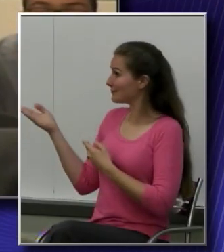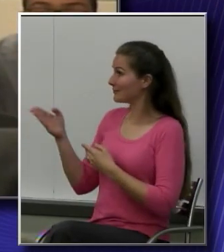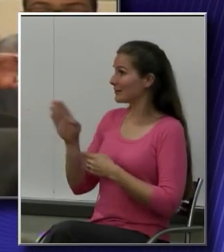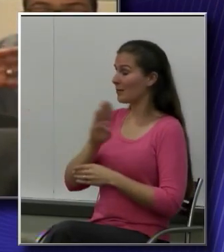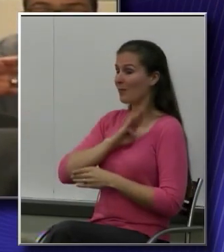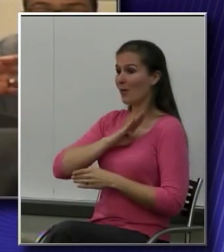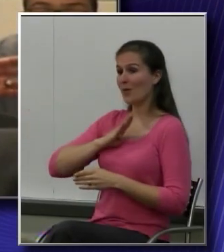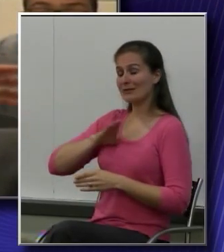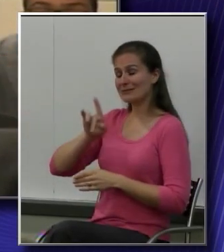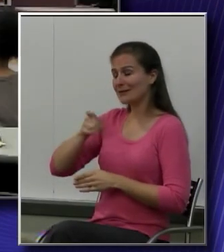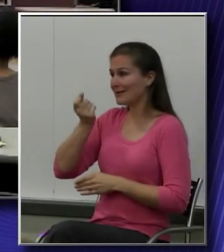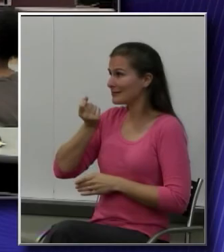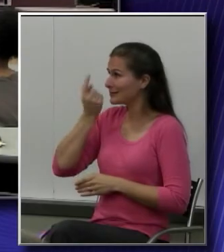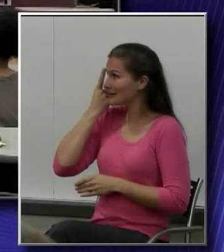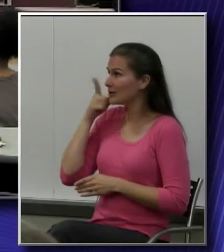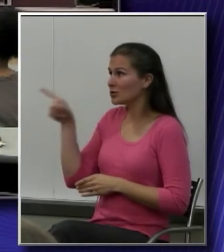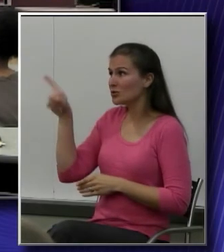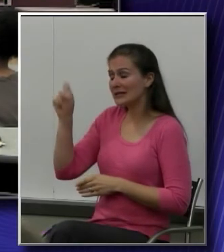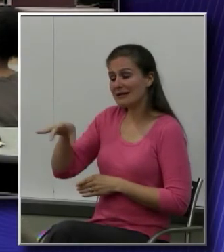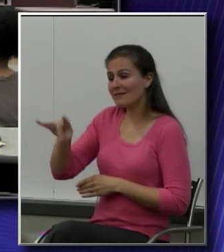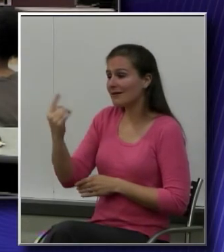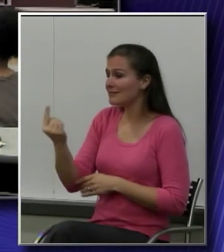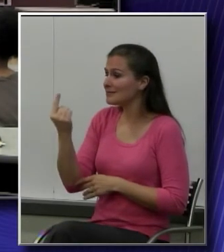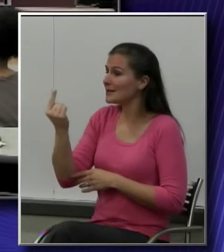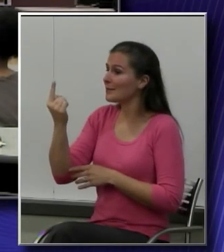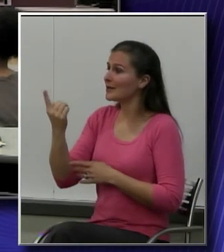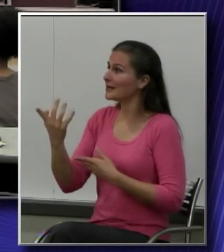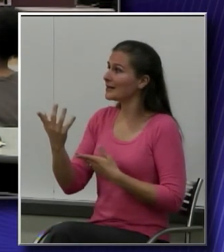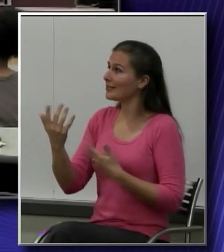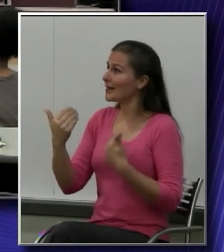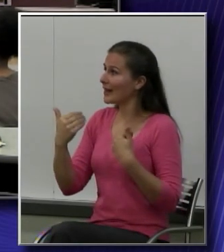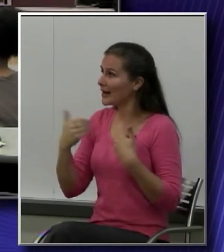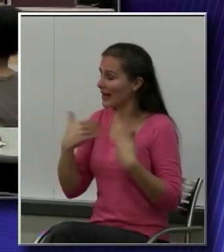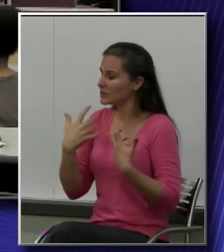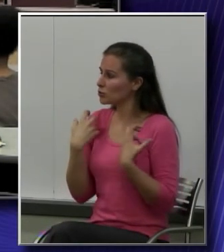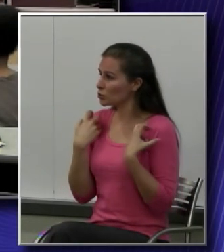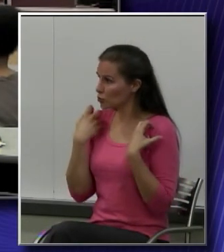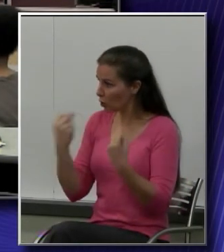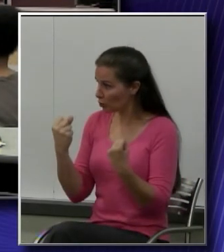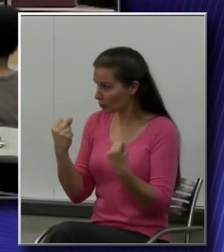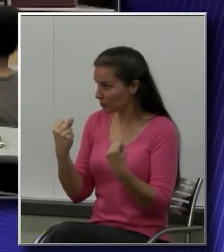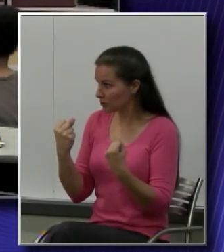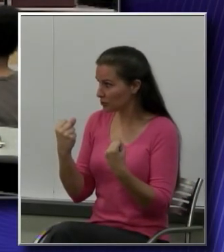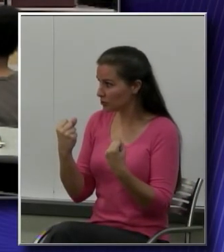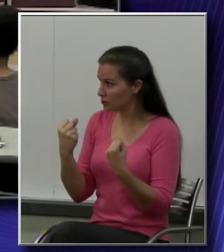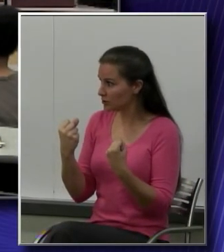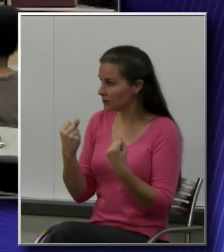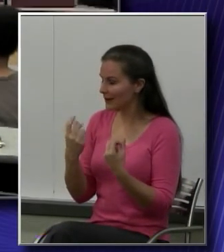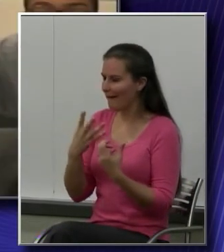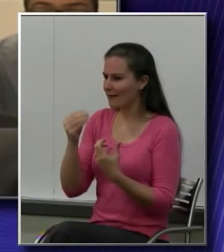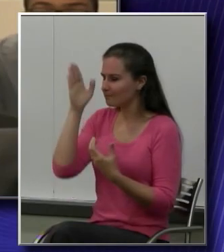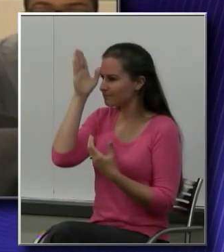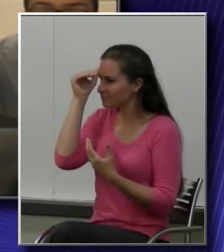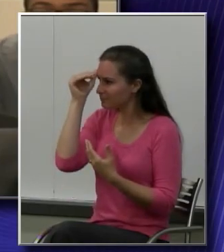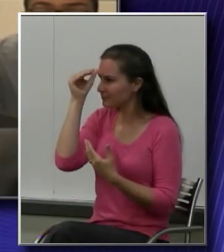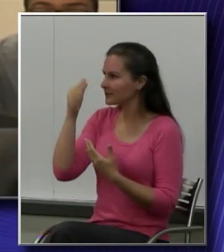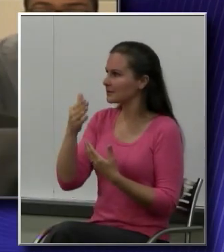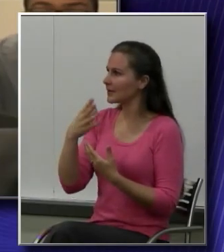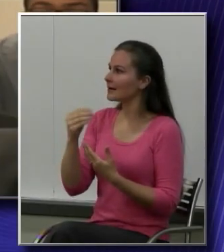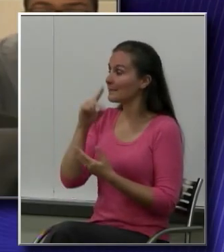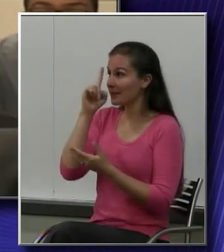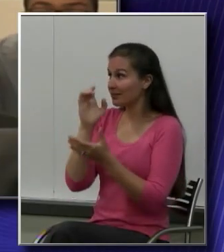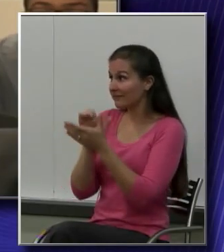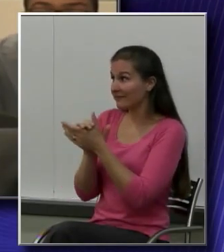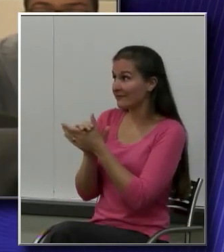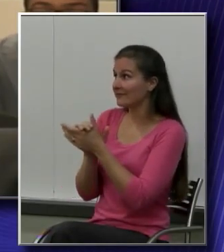to understand that you've got to find someone who has the courage, the commitment, and the